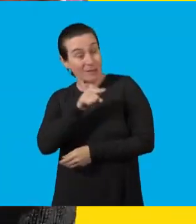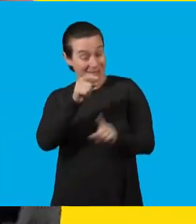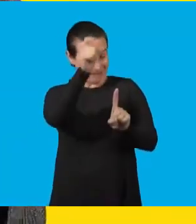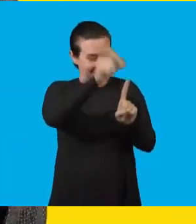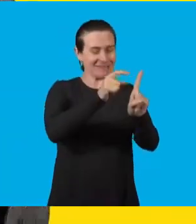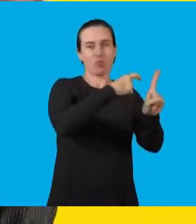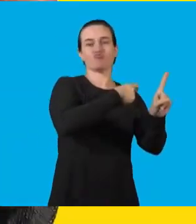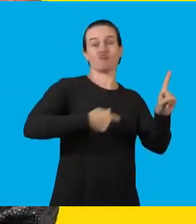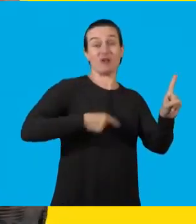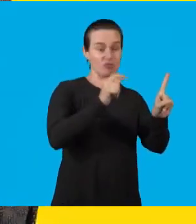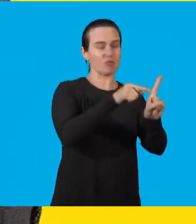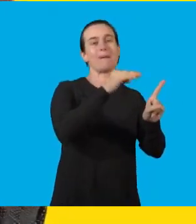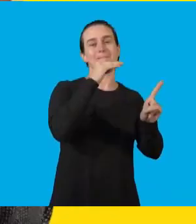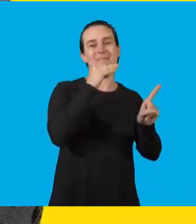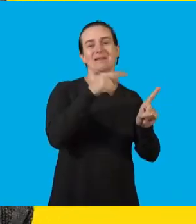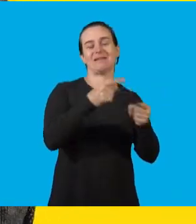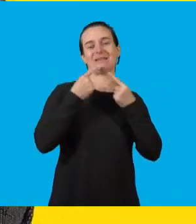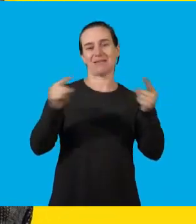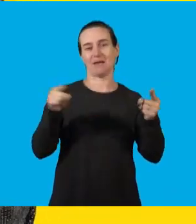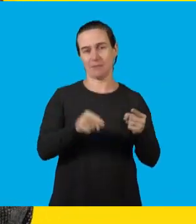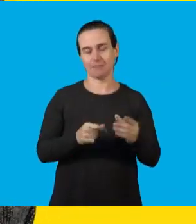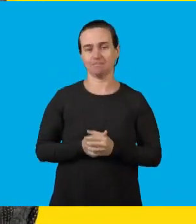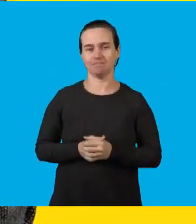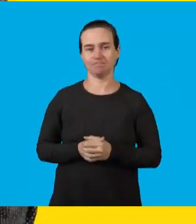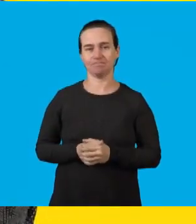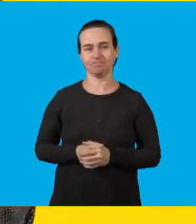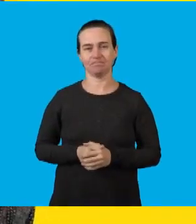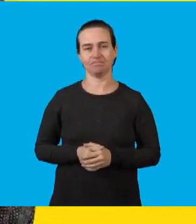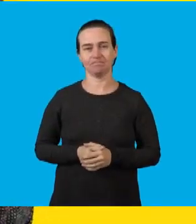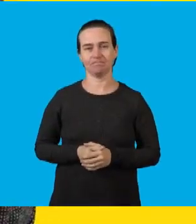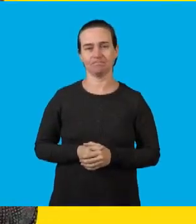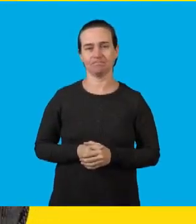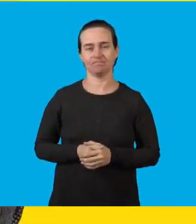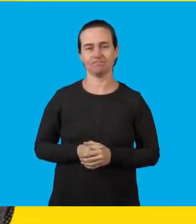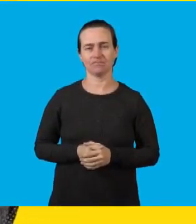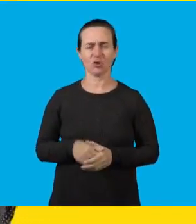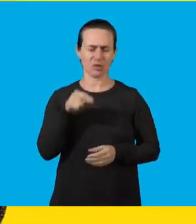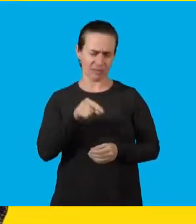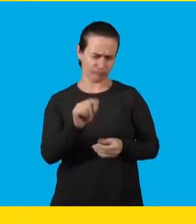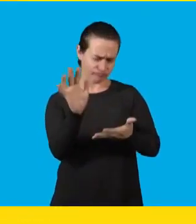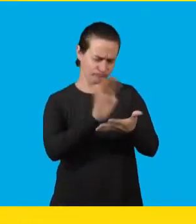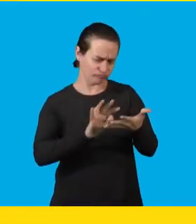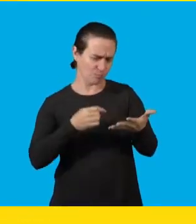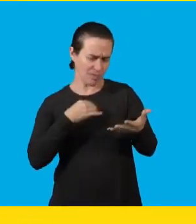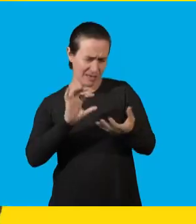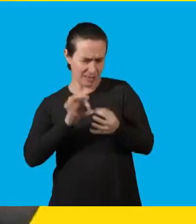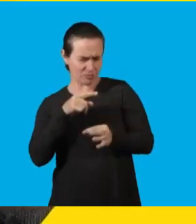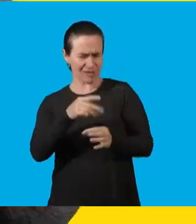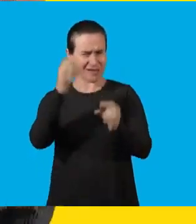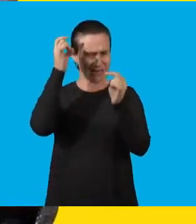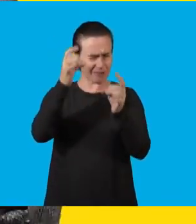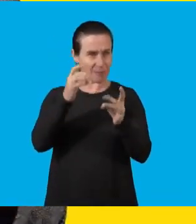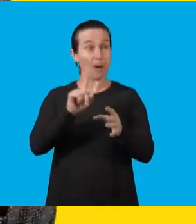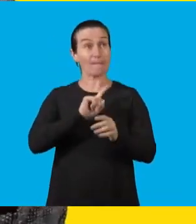what Truman meant by that statement. So again, you can see that while you're interpreting these sources,